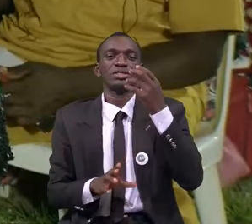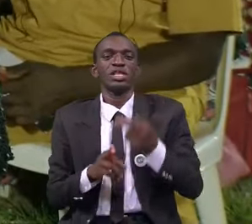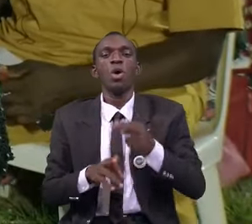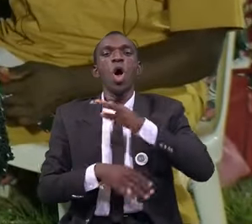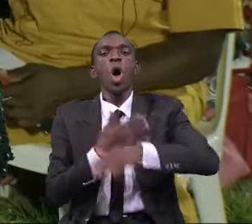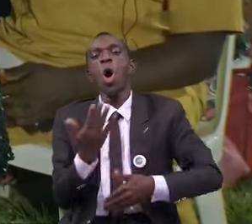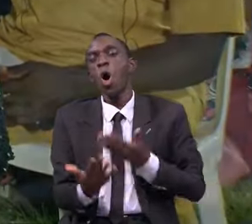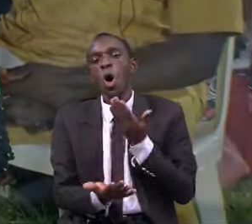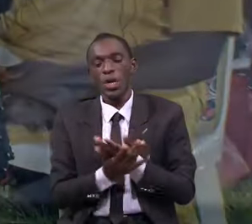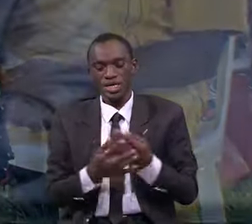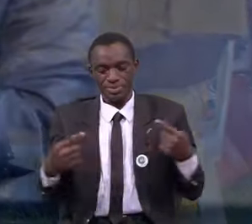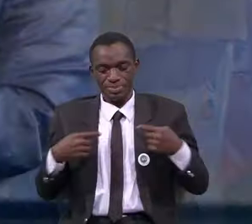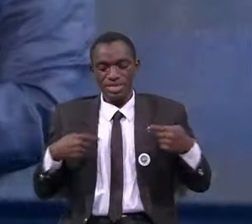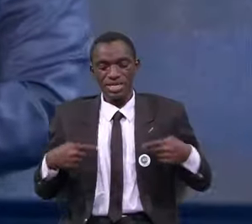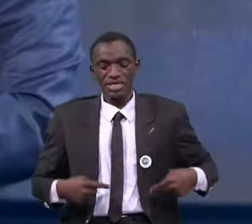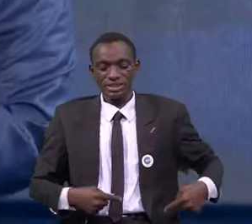pain finished.